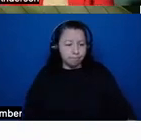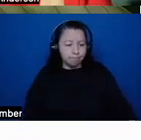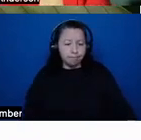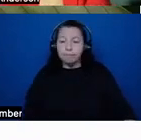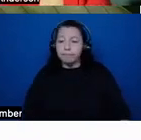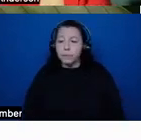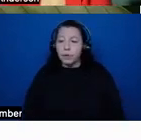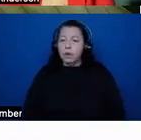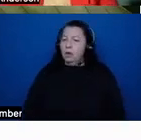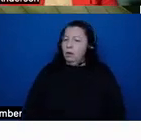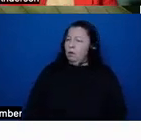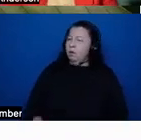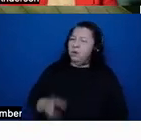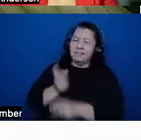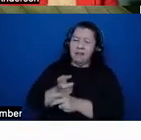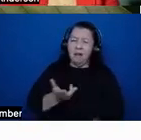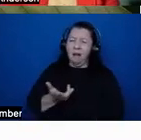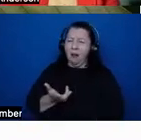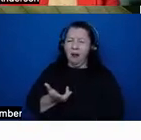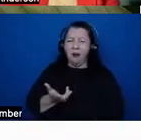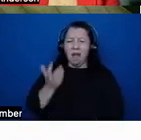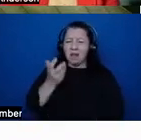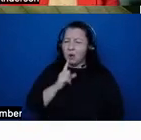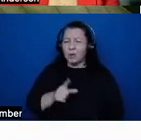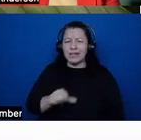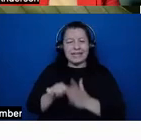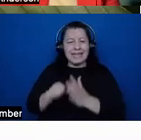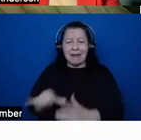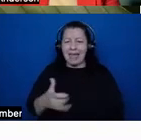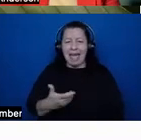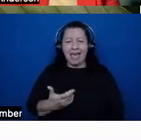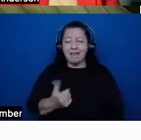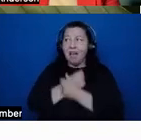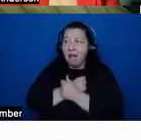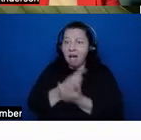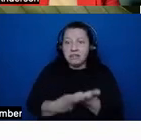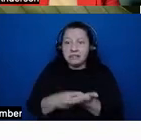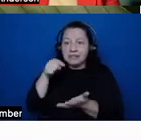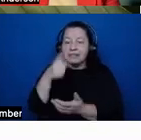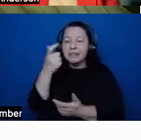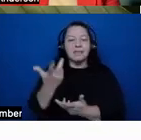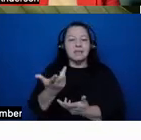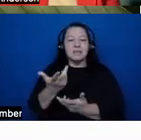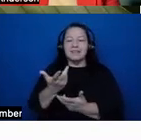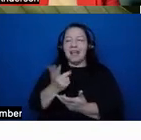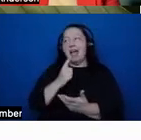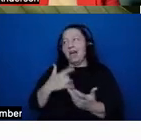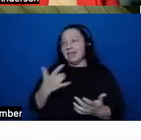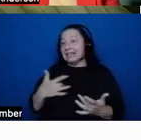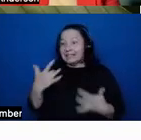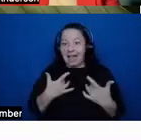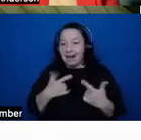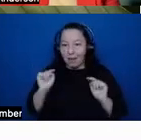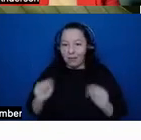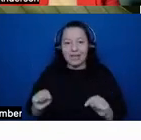And it's hard. I just want to name that, though. That's the thing, though. Like, I love to talk about this because sometimes it just feels, it's what excites me, right? It's something where I think that